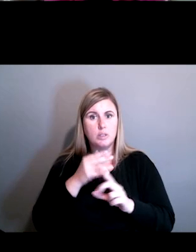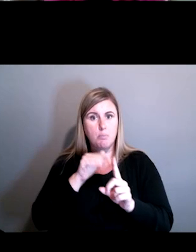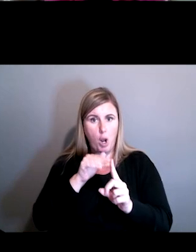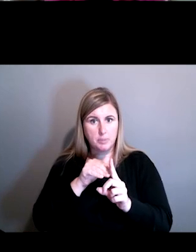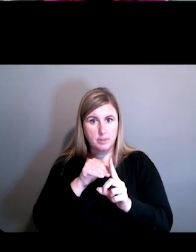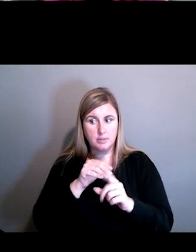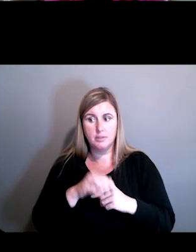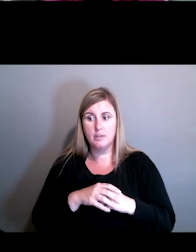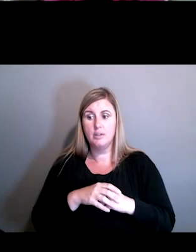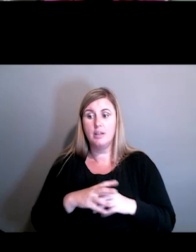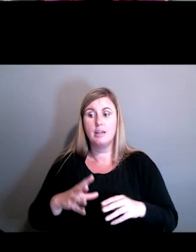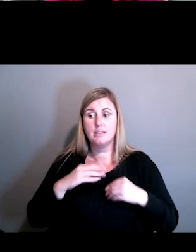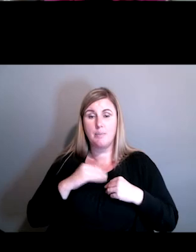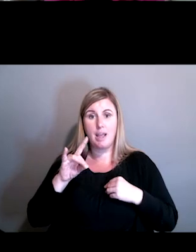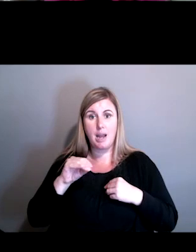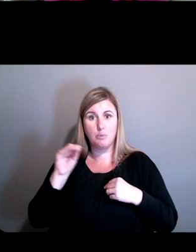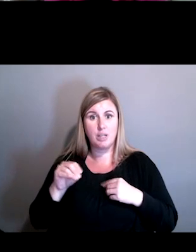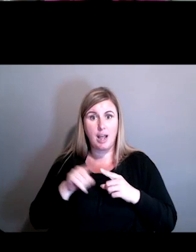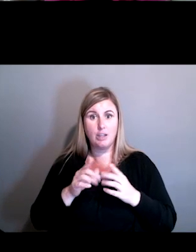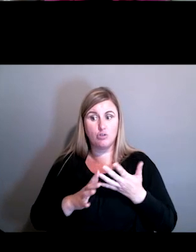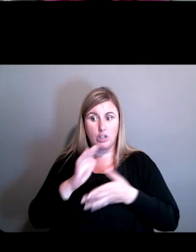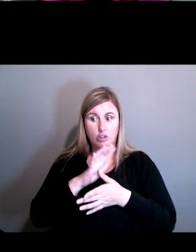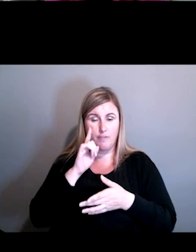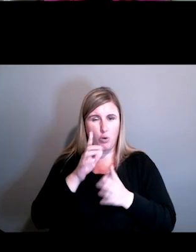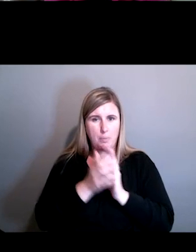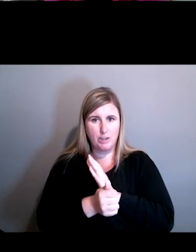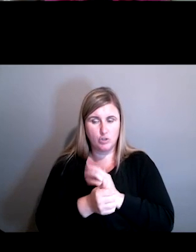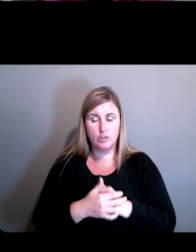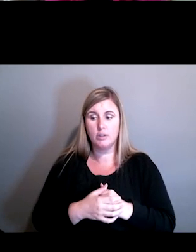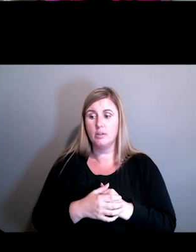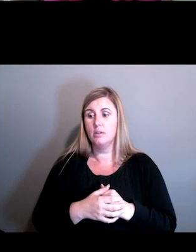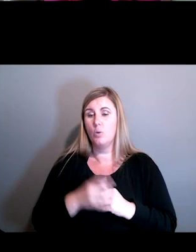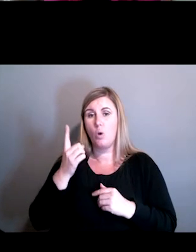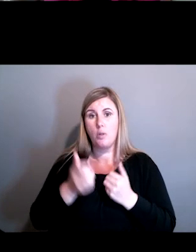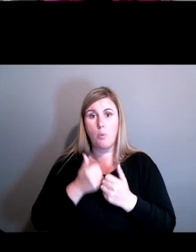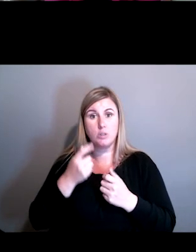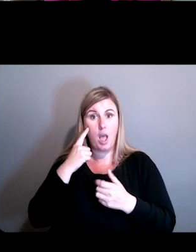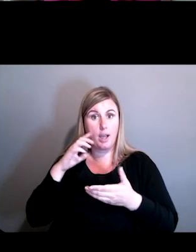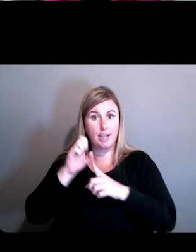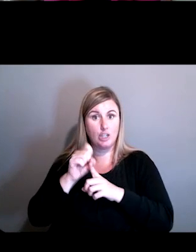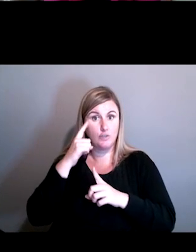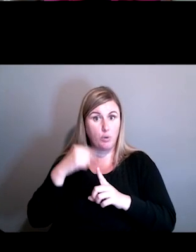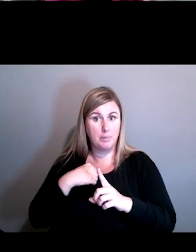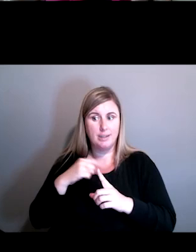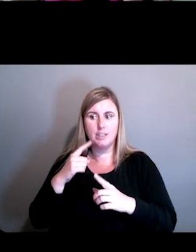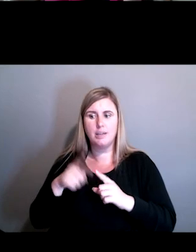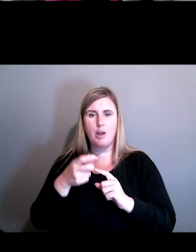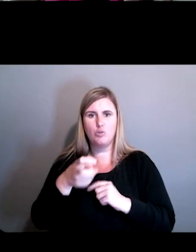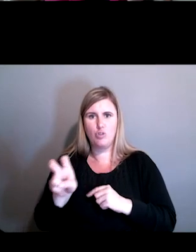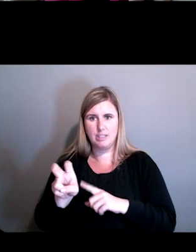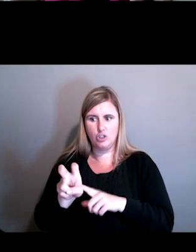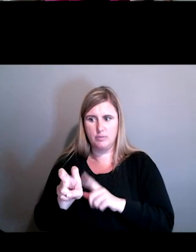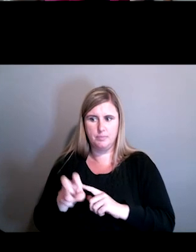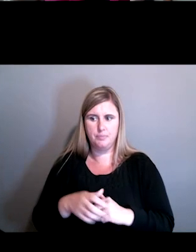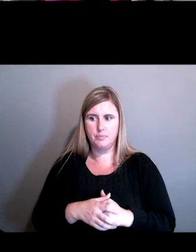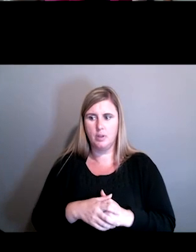for mastery. The one of the most eye-catching ones to me is about transitions. I've always worked in a rural setting, so if my